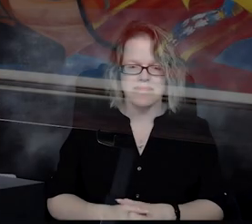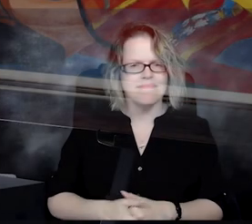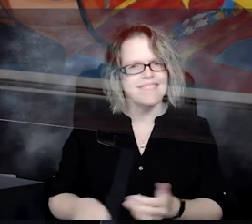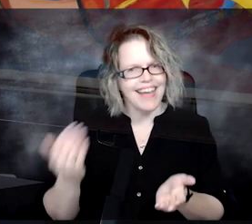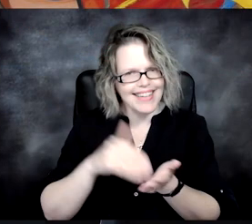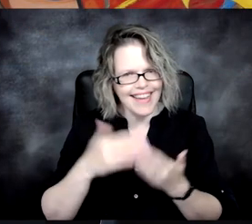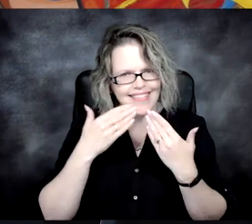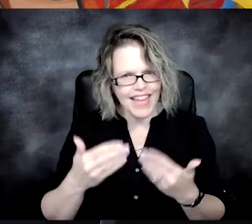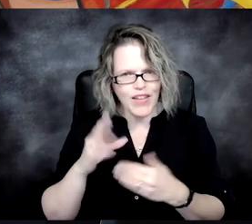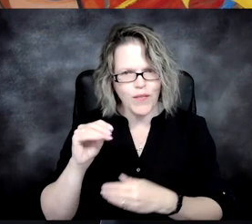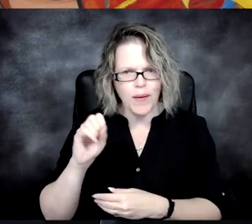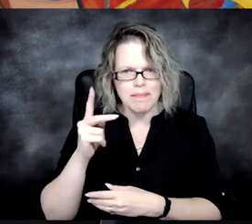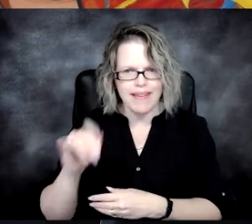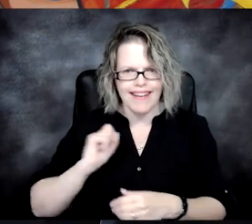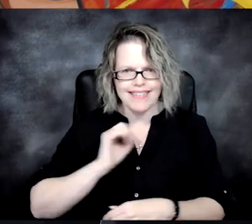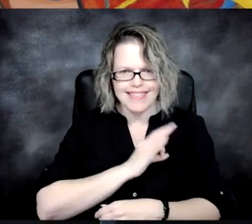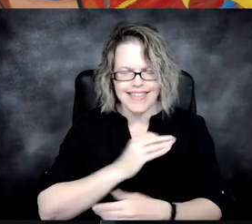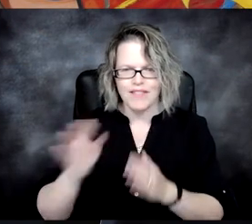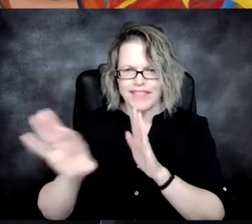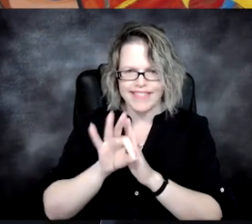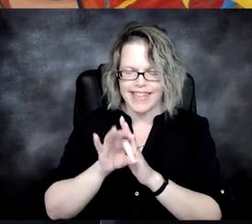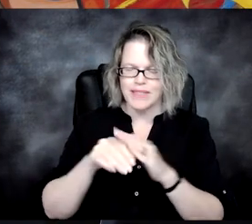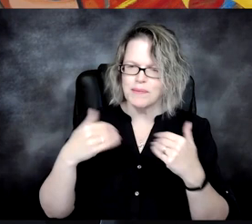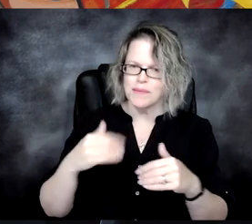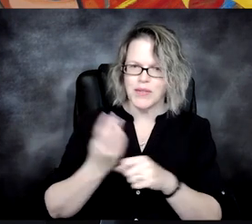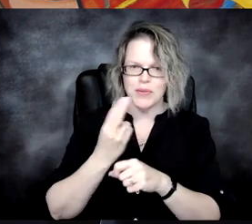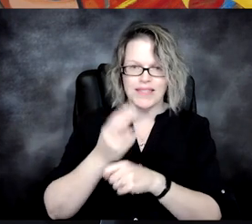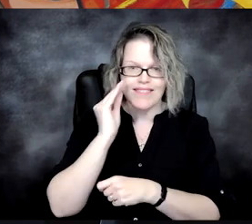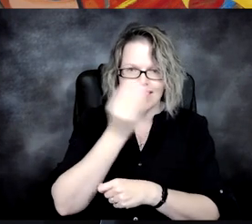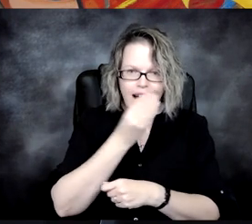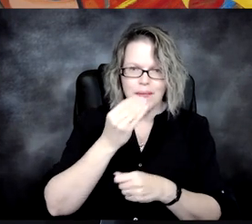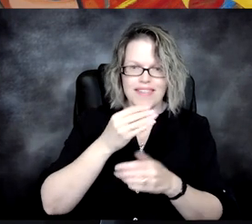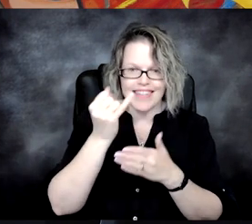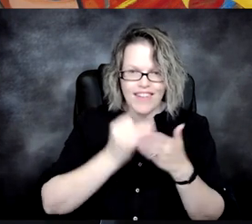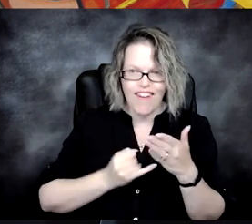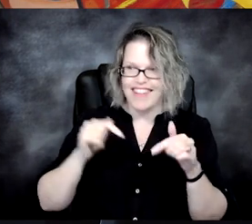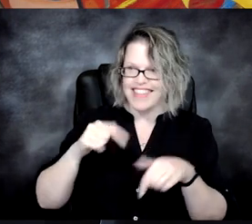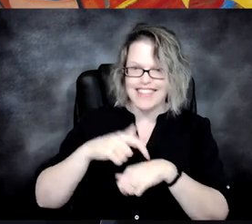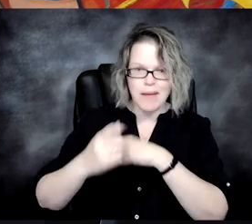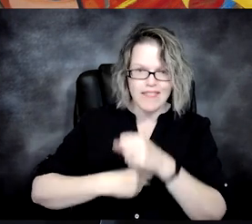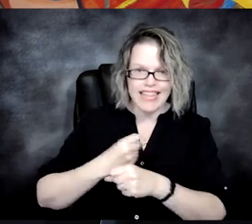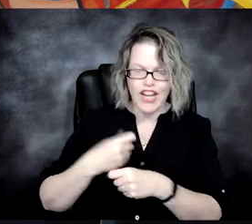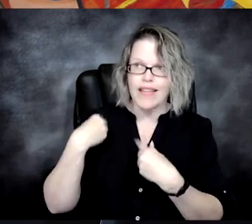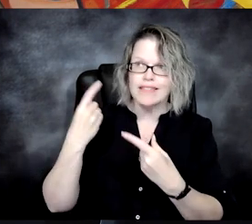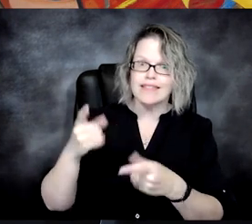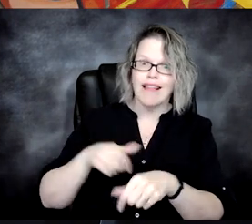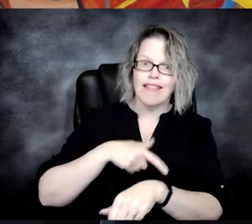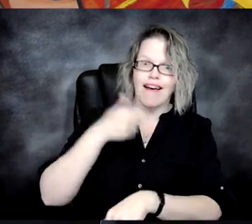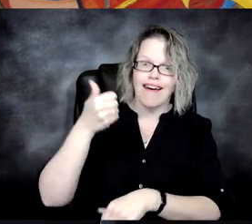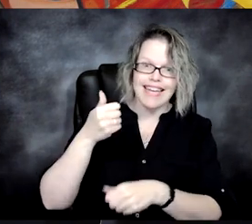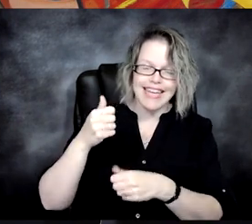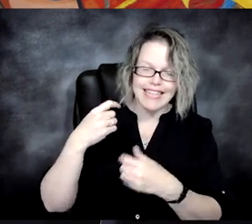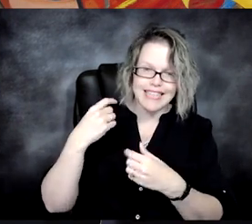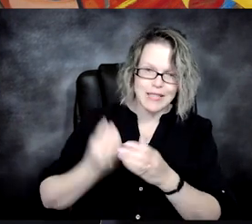Again, thank you to the OSPI staff for this selection. You know, the use of flowers in art this time of year with the longest spring it seems we've ever had